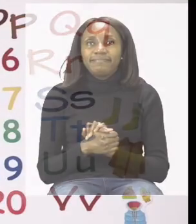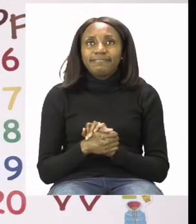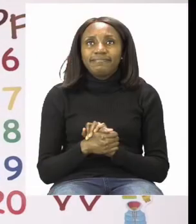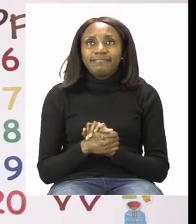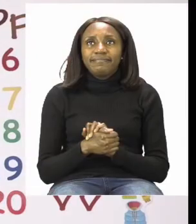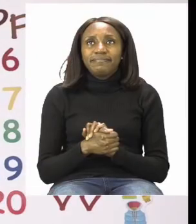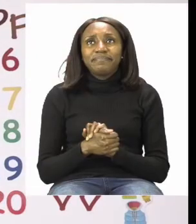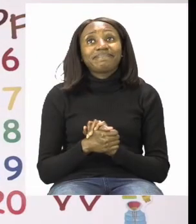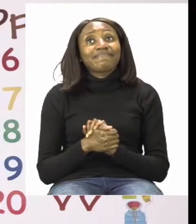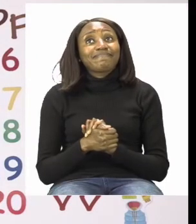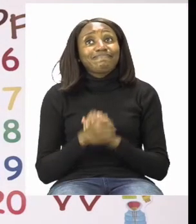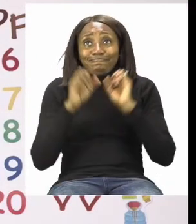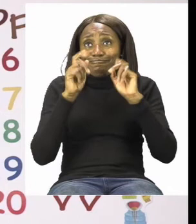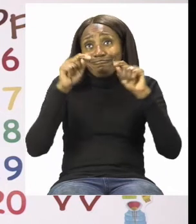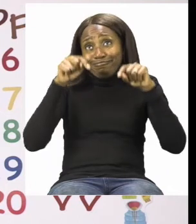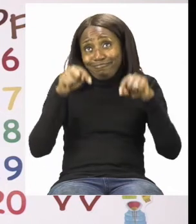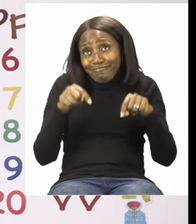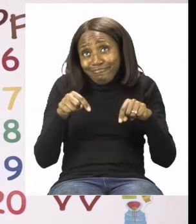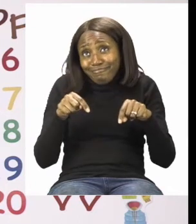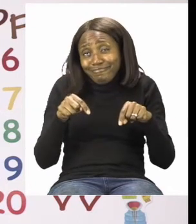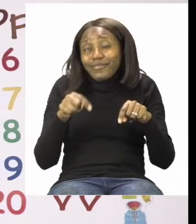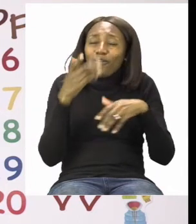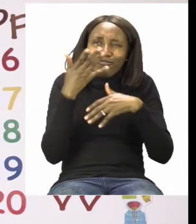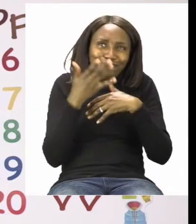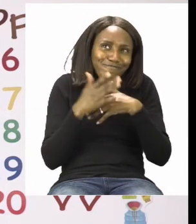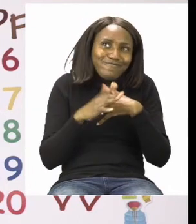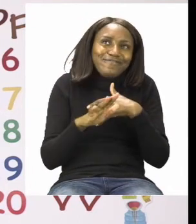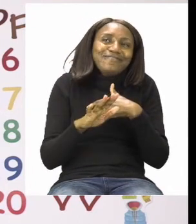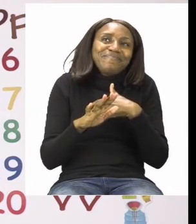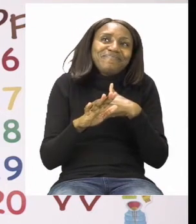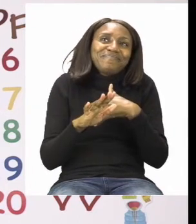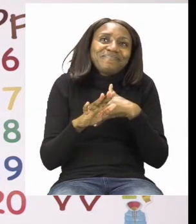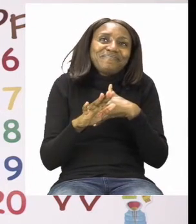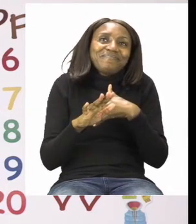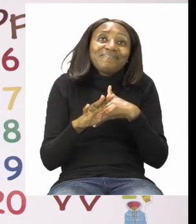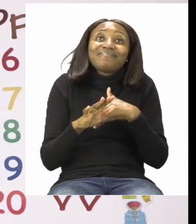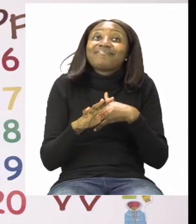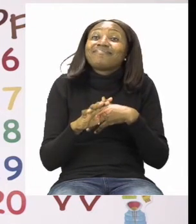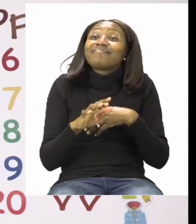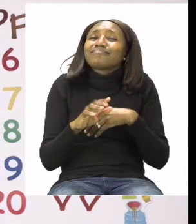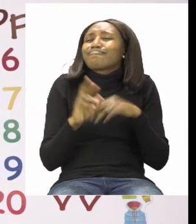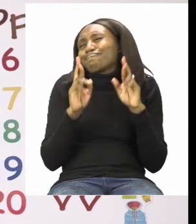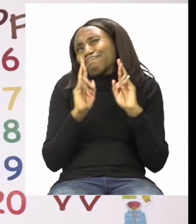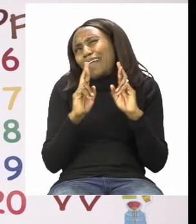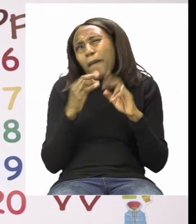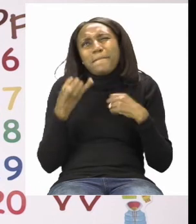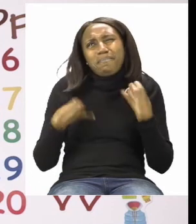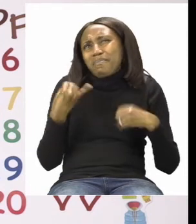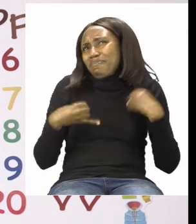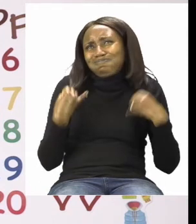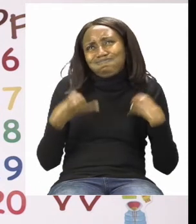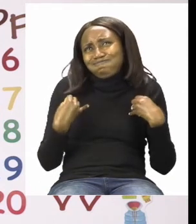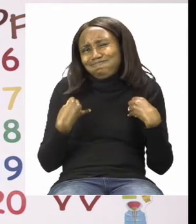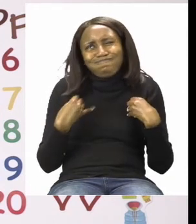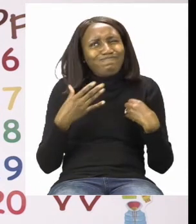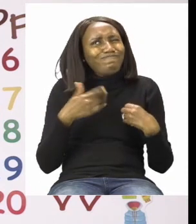Boys and girls, we have now come to the end of our lesson, but I hope you had fun. I know I